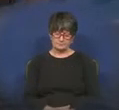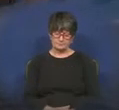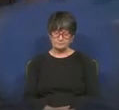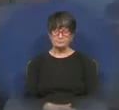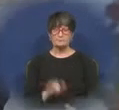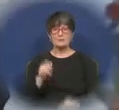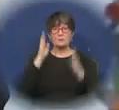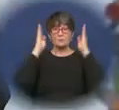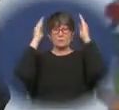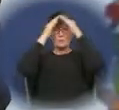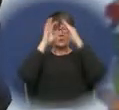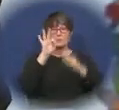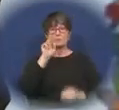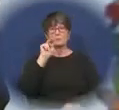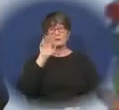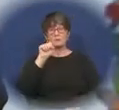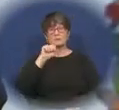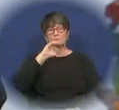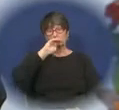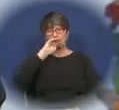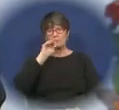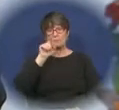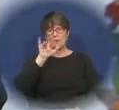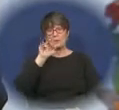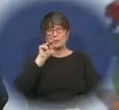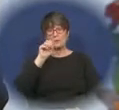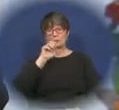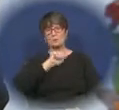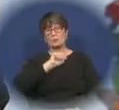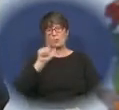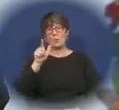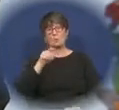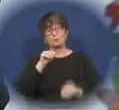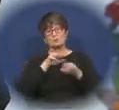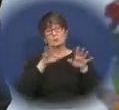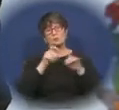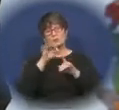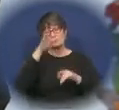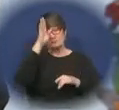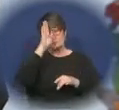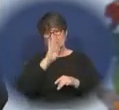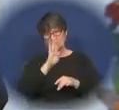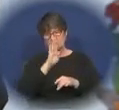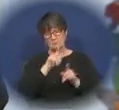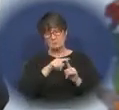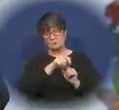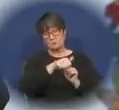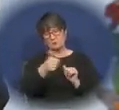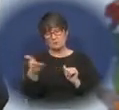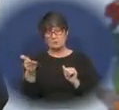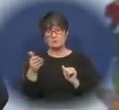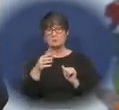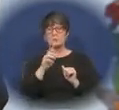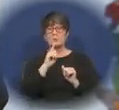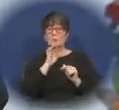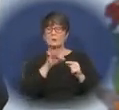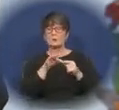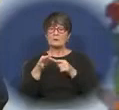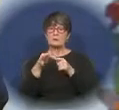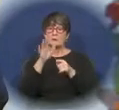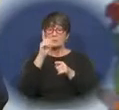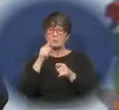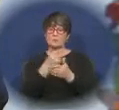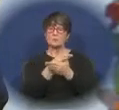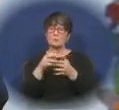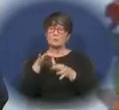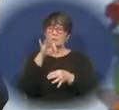That Pope Francis, Bishop Morlino, and all who minister to the faith lives of others will be guided by the Holy